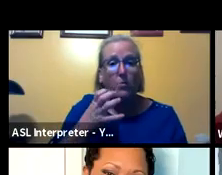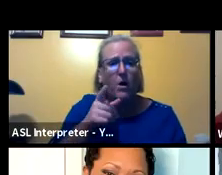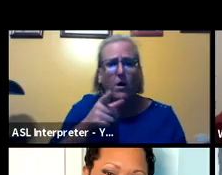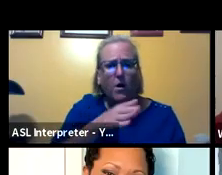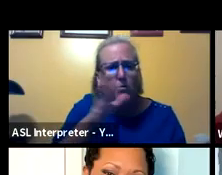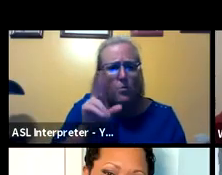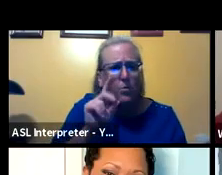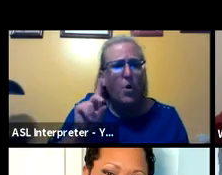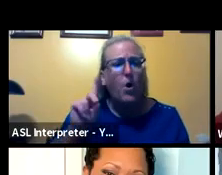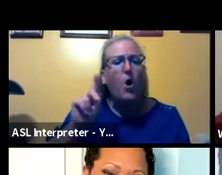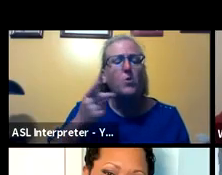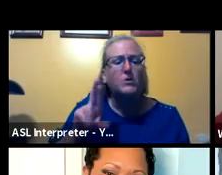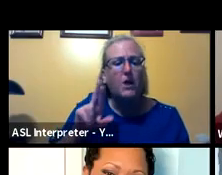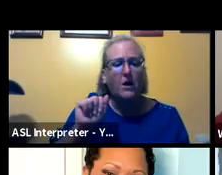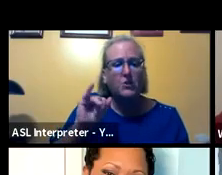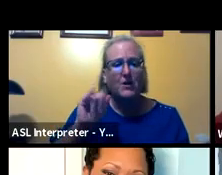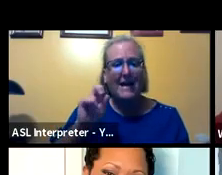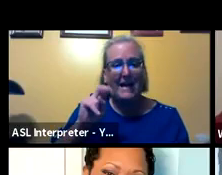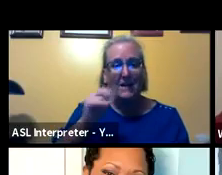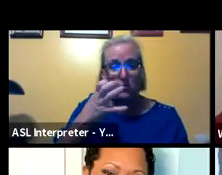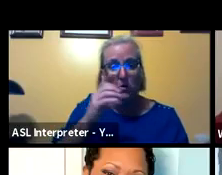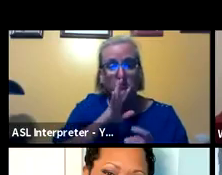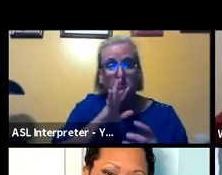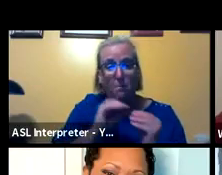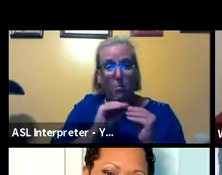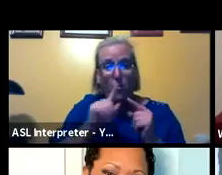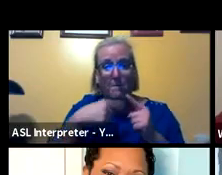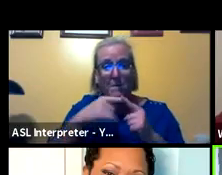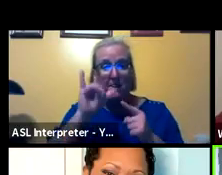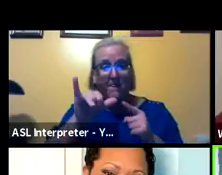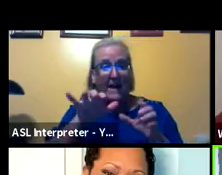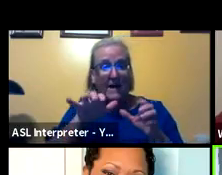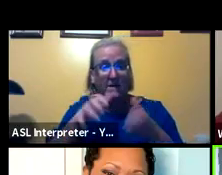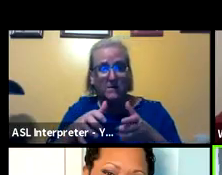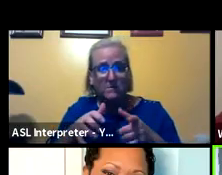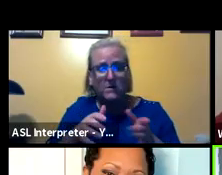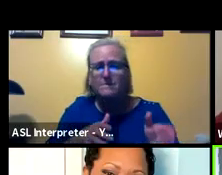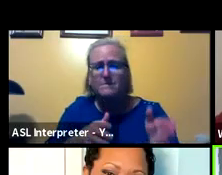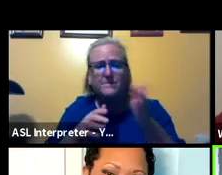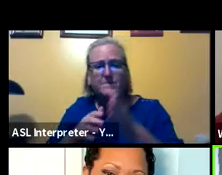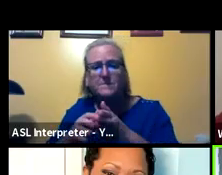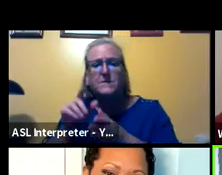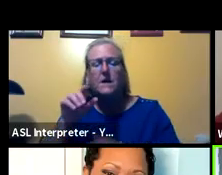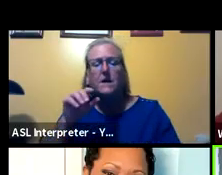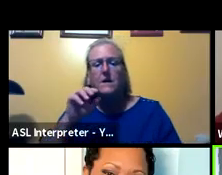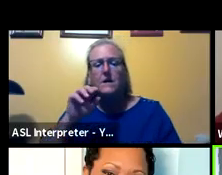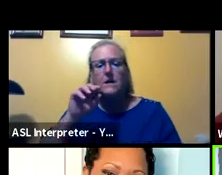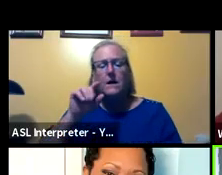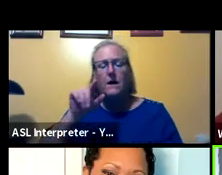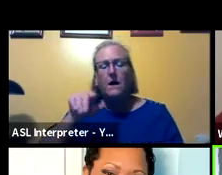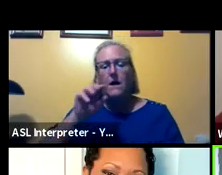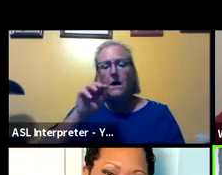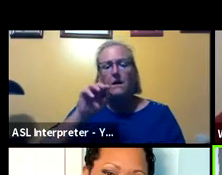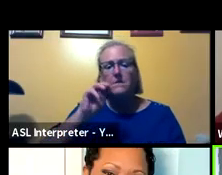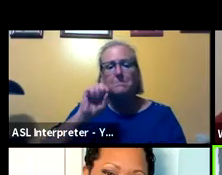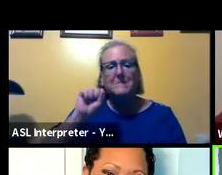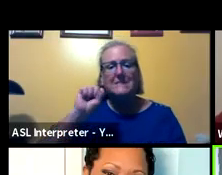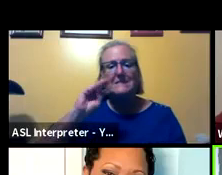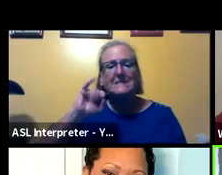No. There you go. I do have a question to that in regards